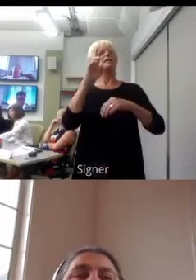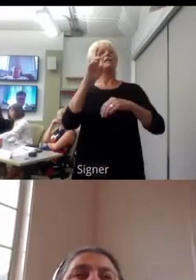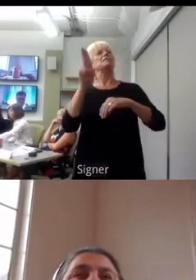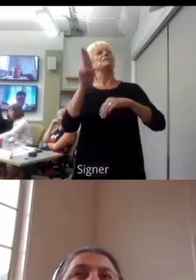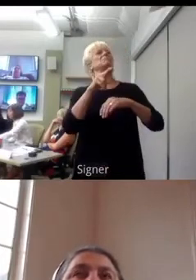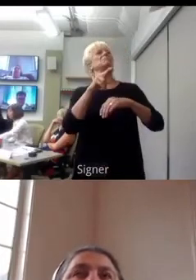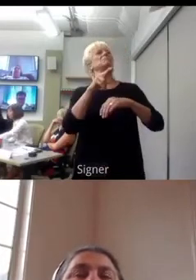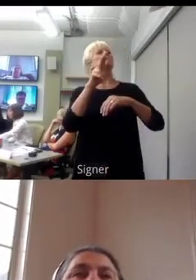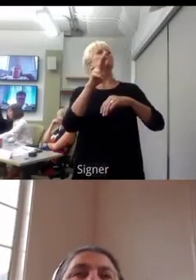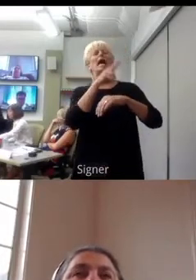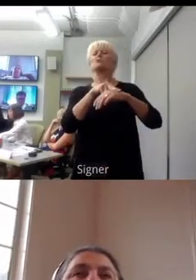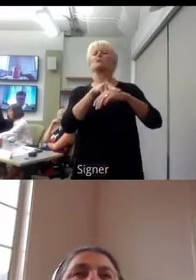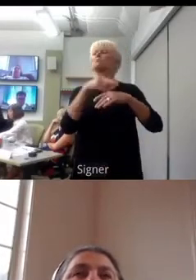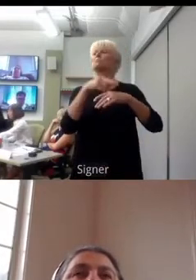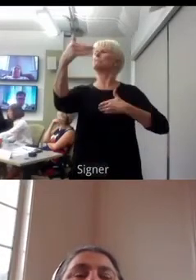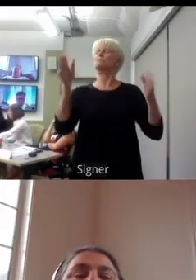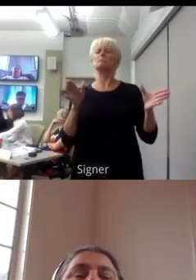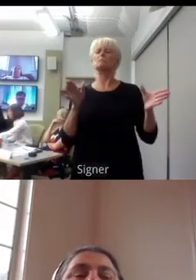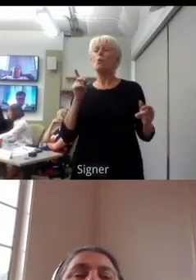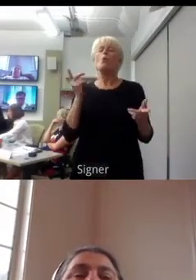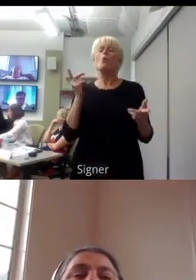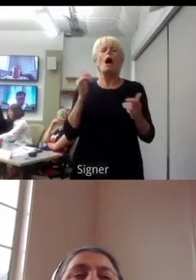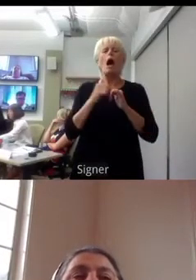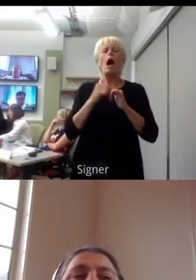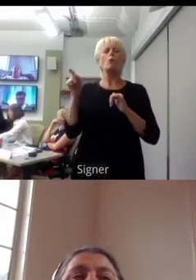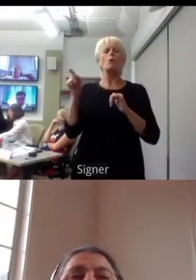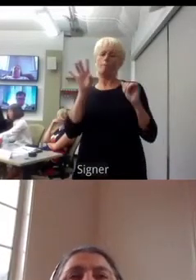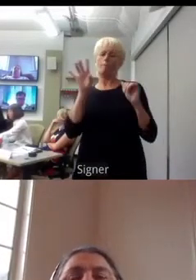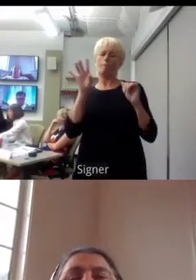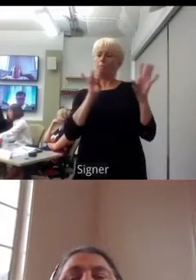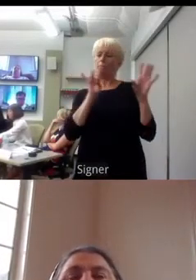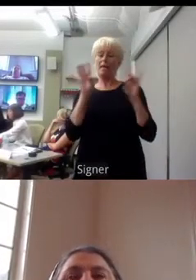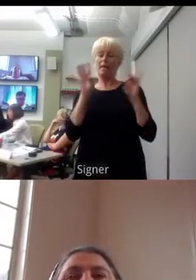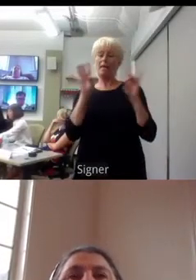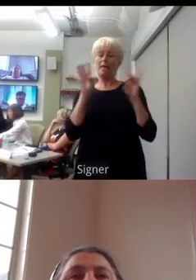all of these or elsewhere, or is there one out there you just take off the shelf?